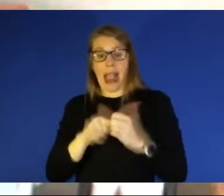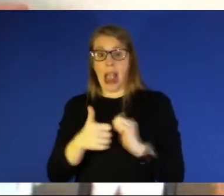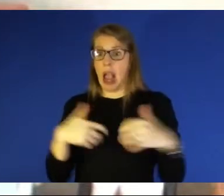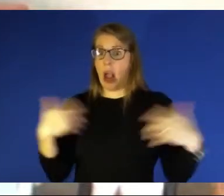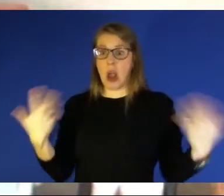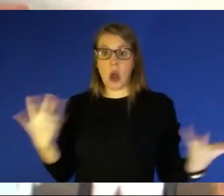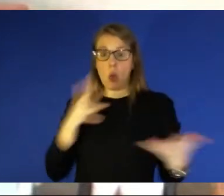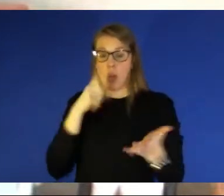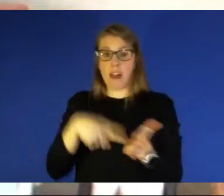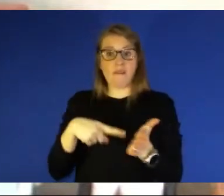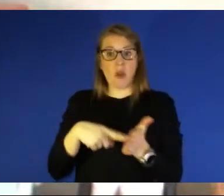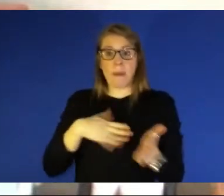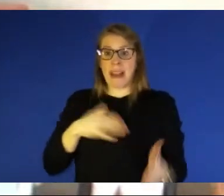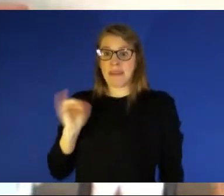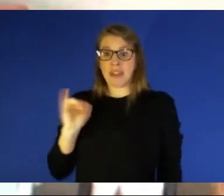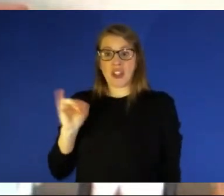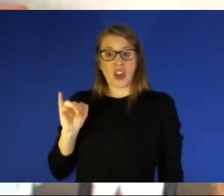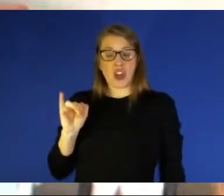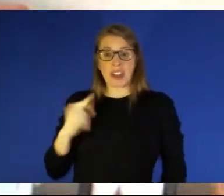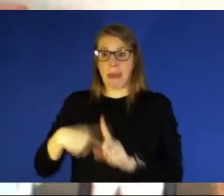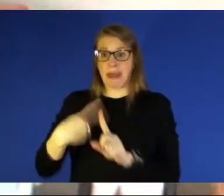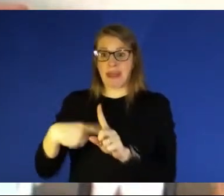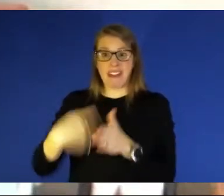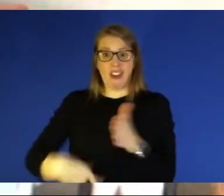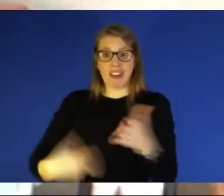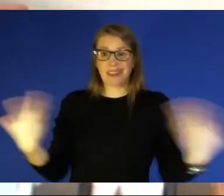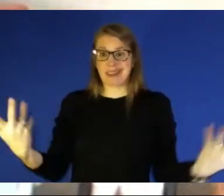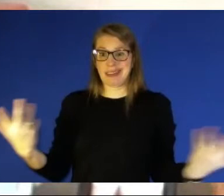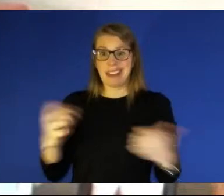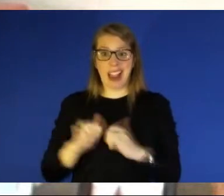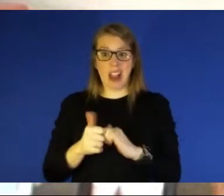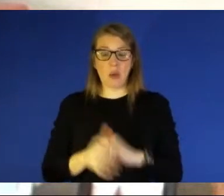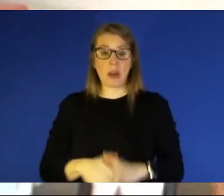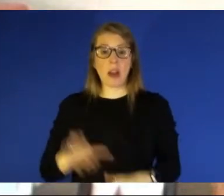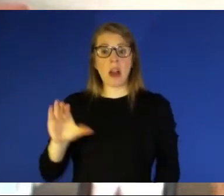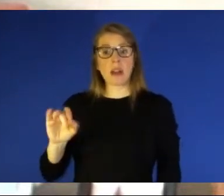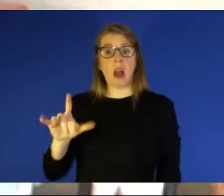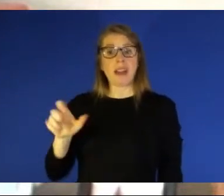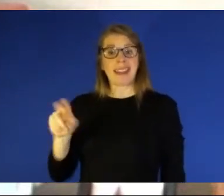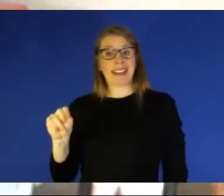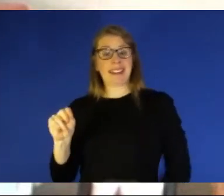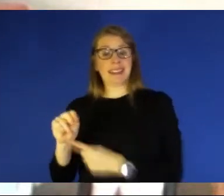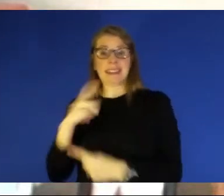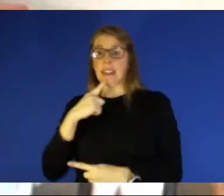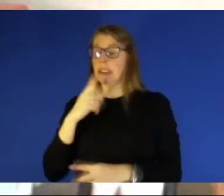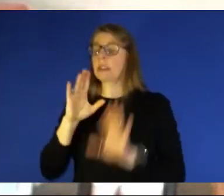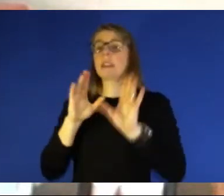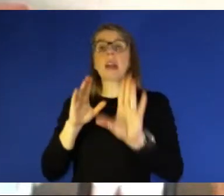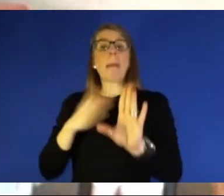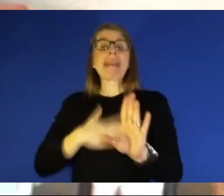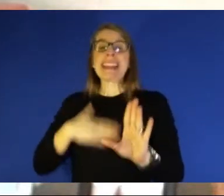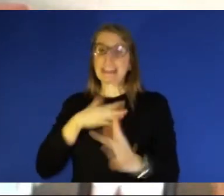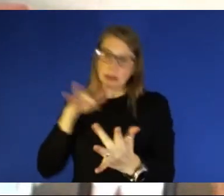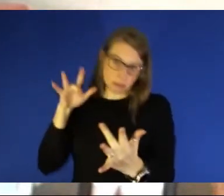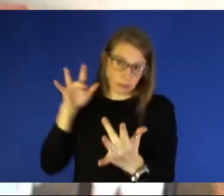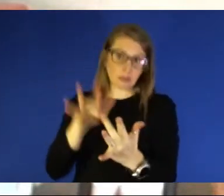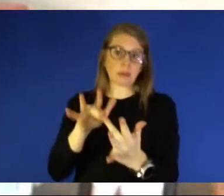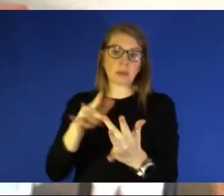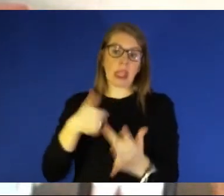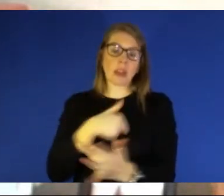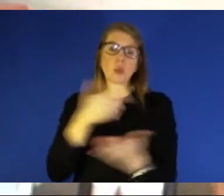my insurance premiums? As Colleen said, don't hesitate to reach out to us. We are here to